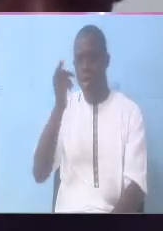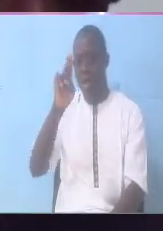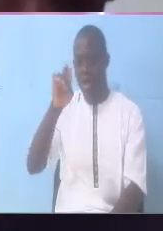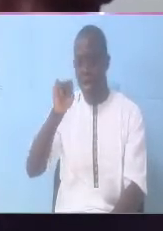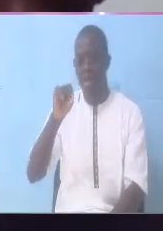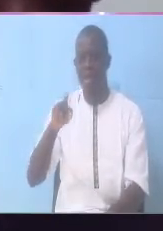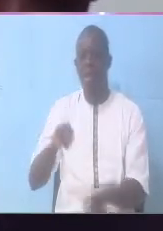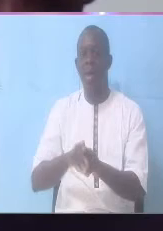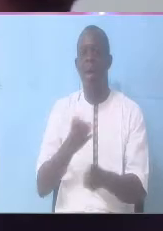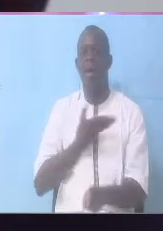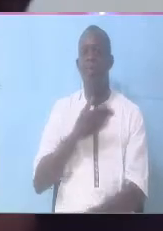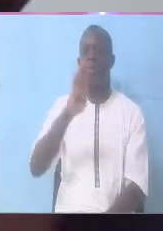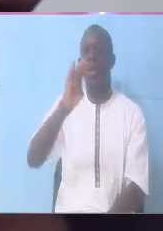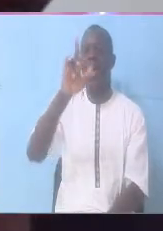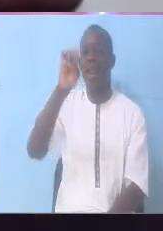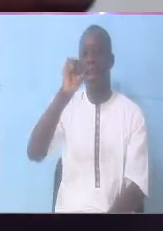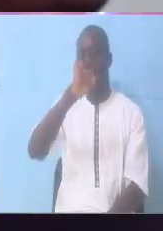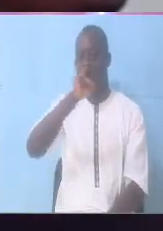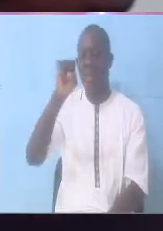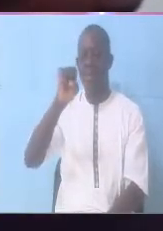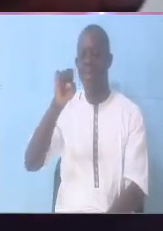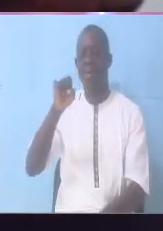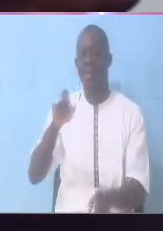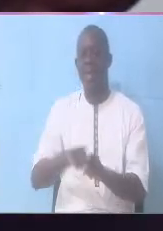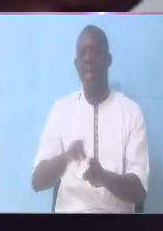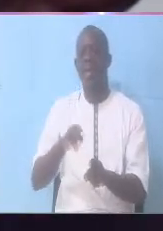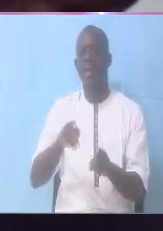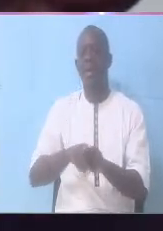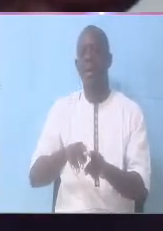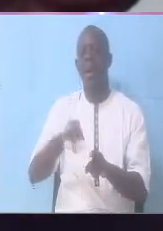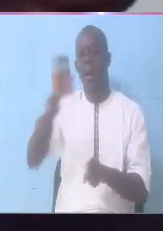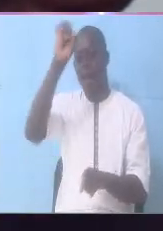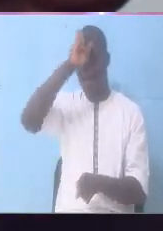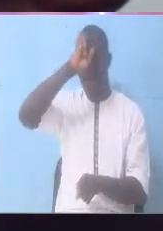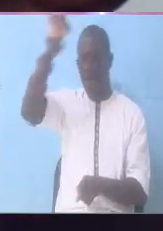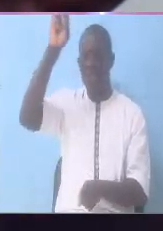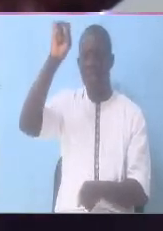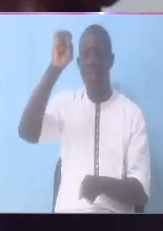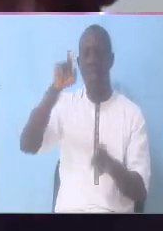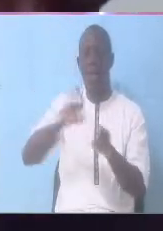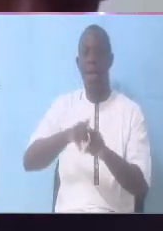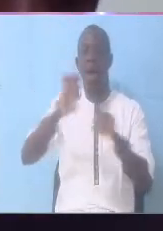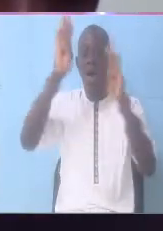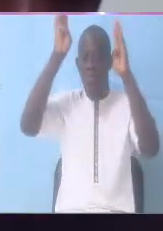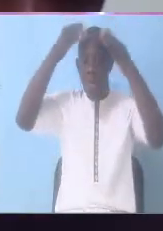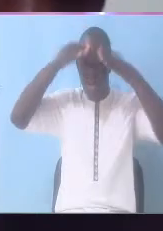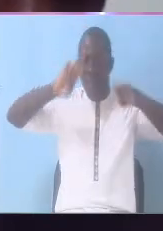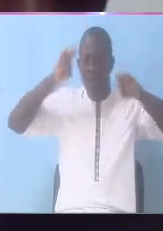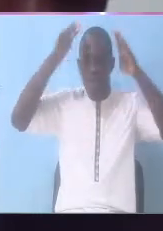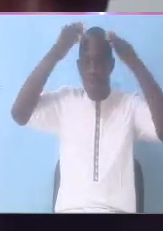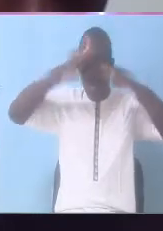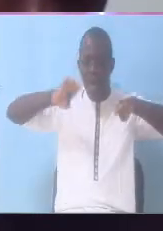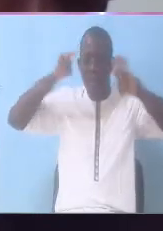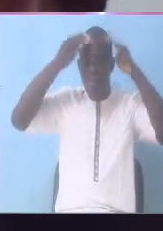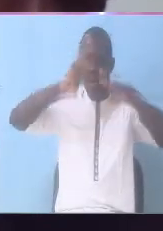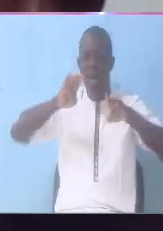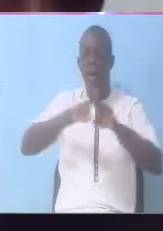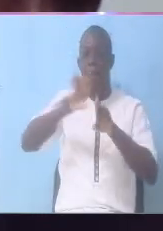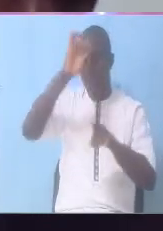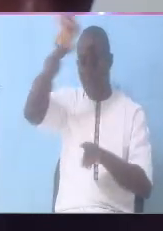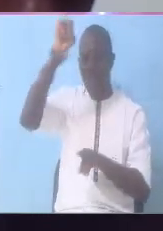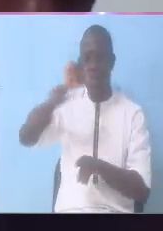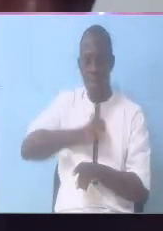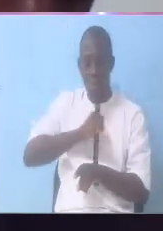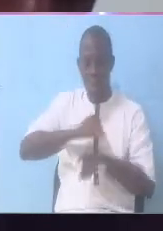Faso. Blaise Compaoré, membe Burkina Faso. President Blaise Compaoré, Burkina Faso. Read it all. President